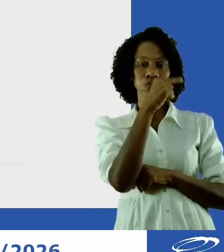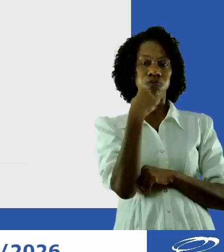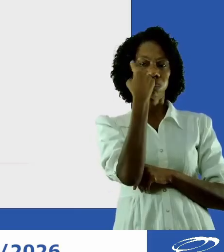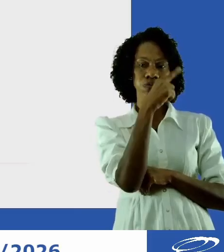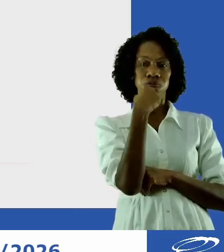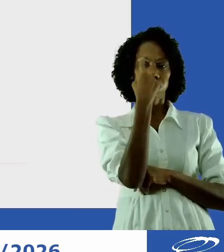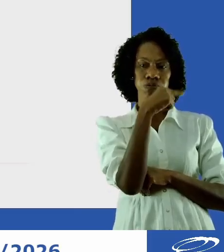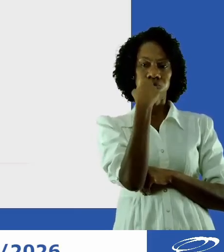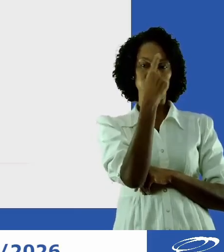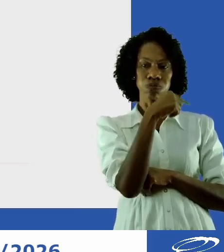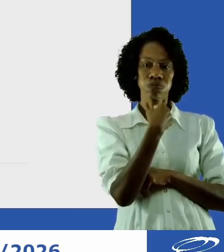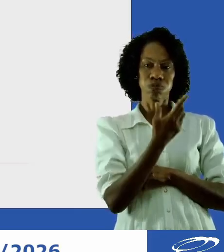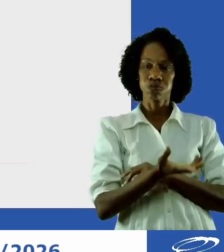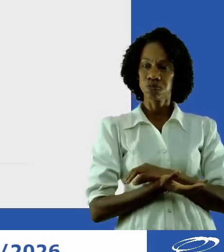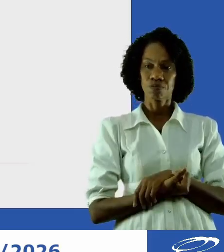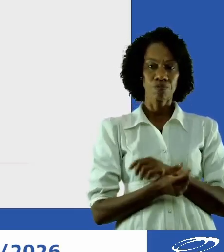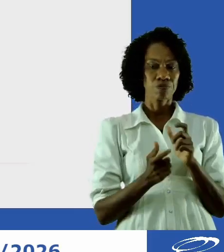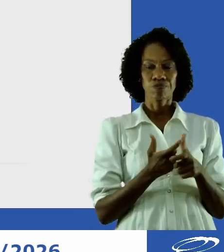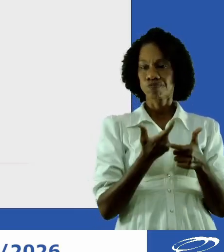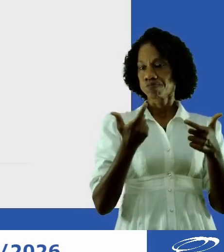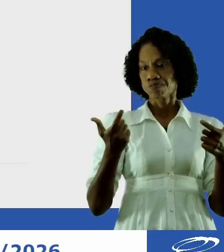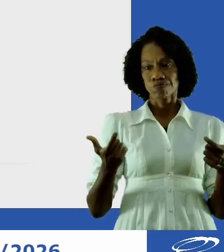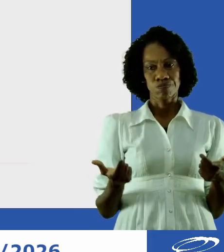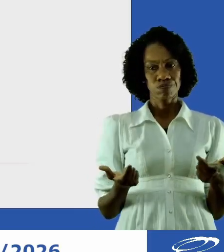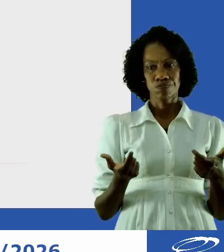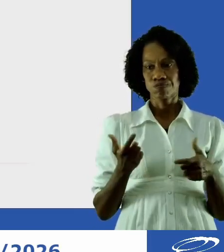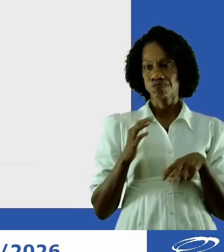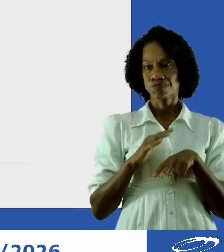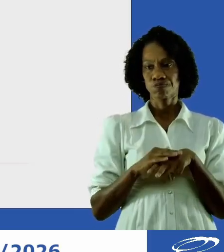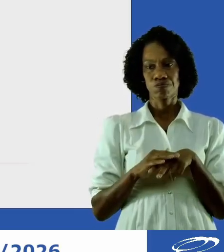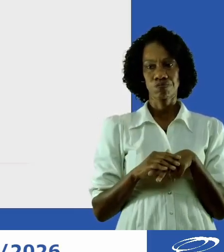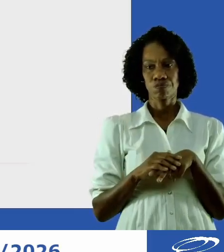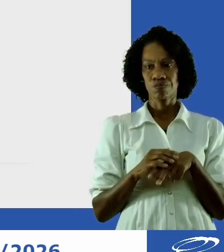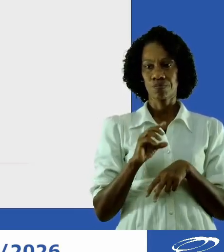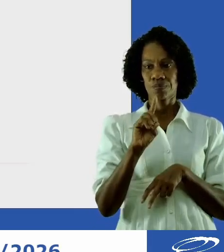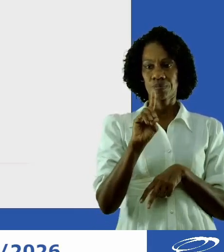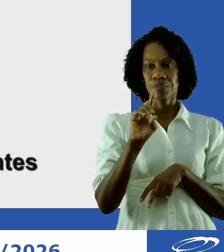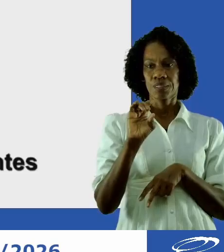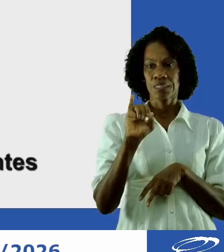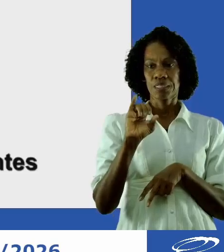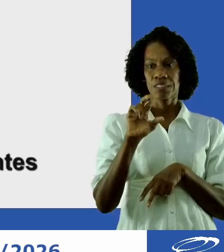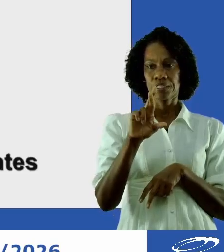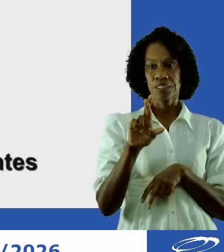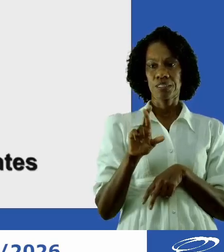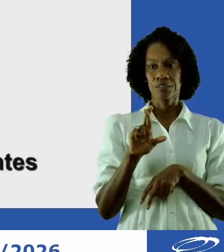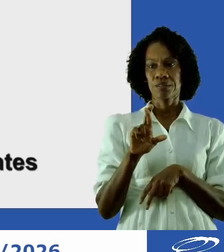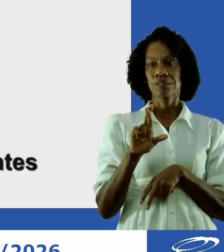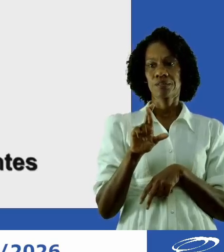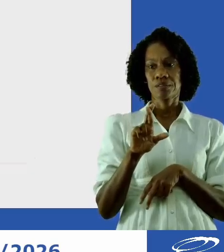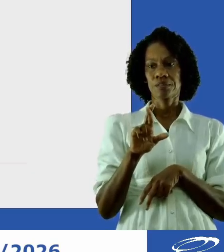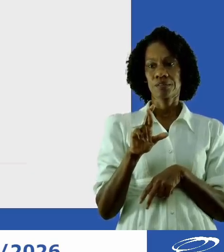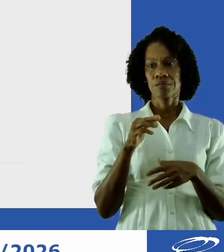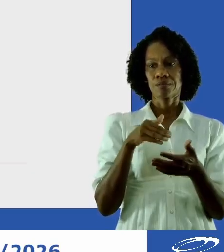in the majority of cases in acute infections treated with DARE, that they consider that 3 months maybe it's not enough